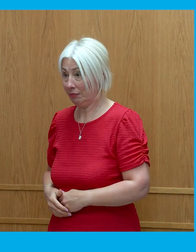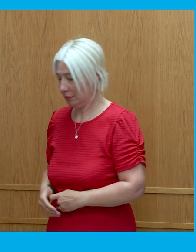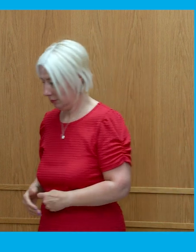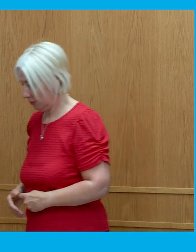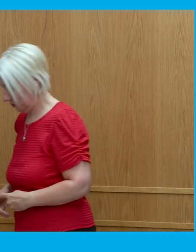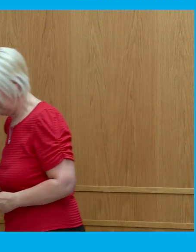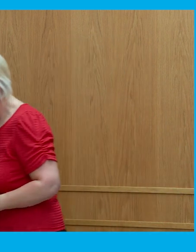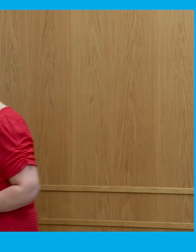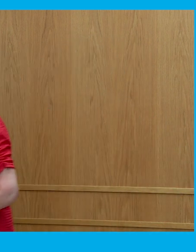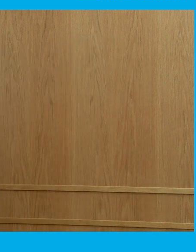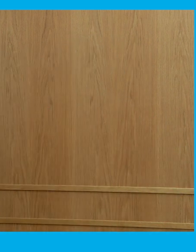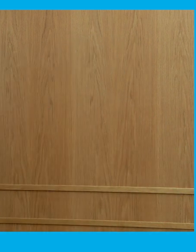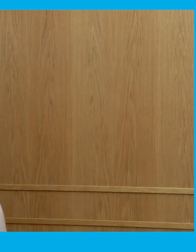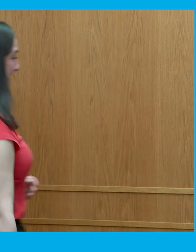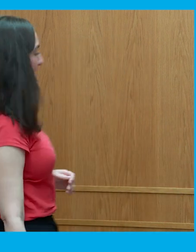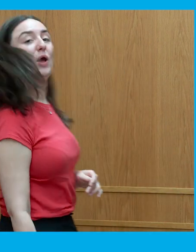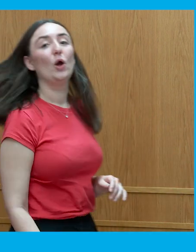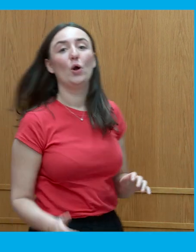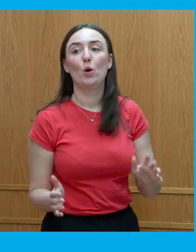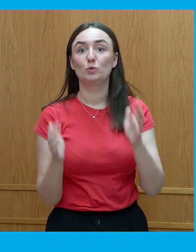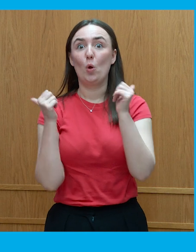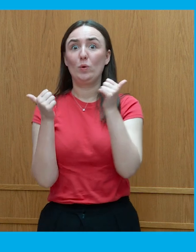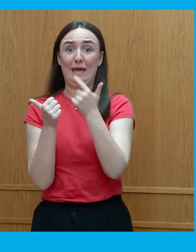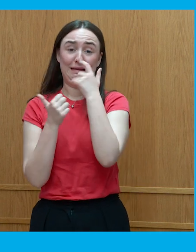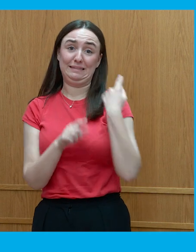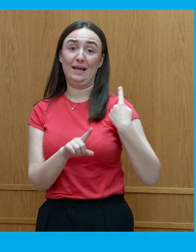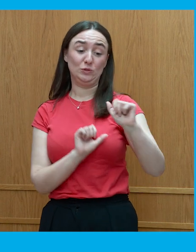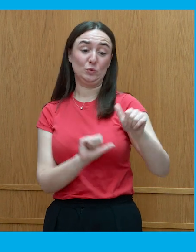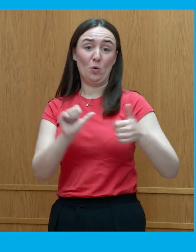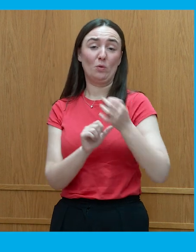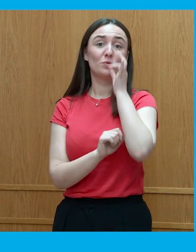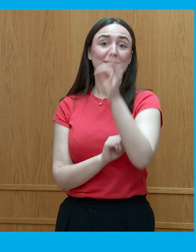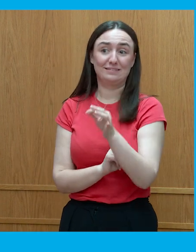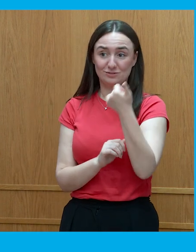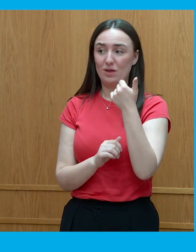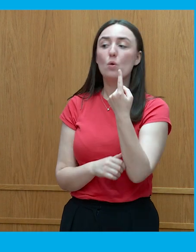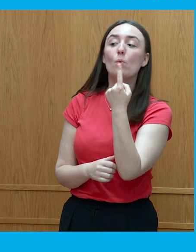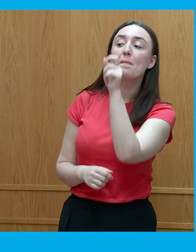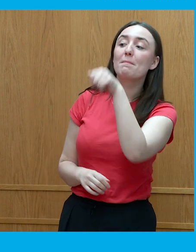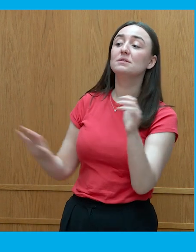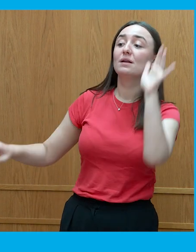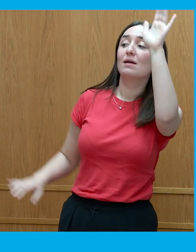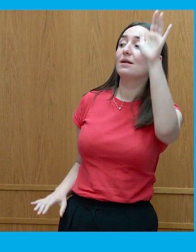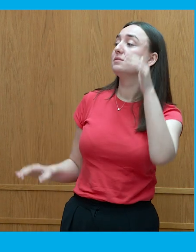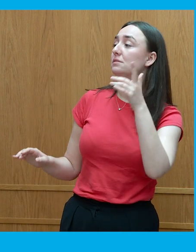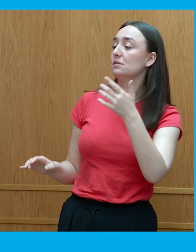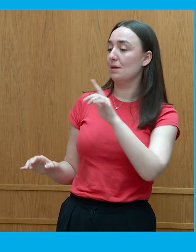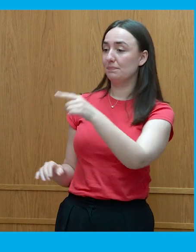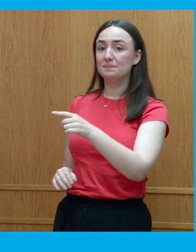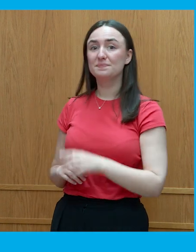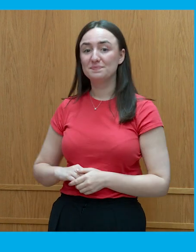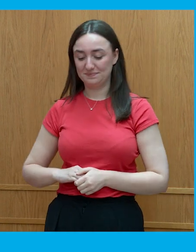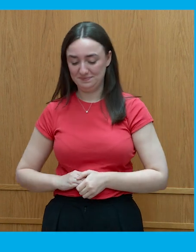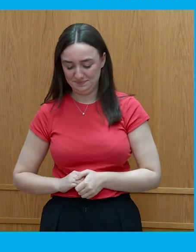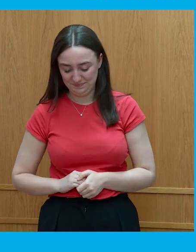itself. Wow. I'll take if they can be very, very short questions. The person with a hand up second from the far end,